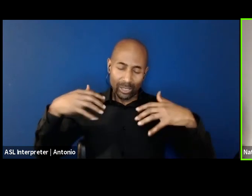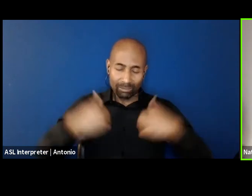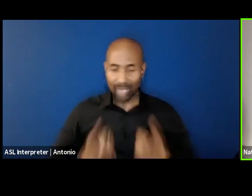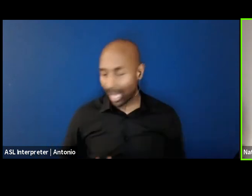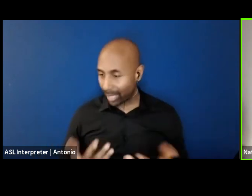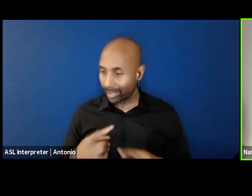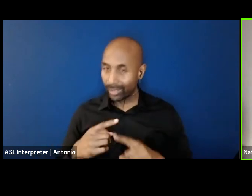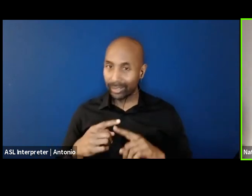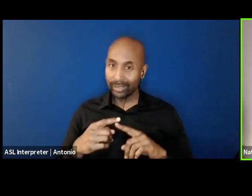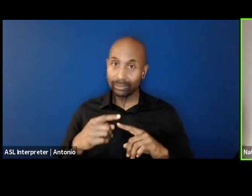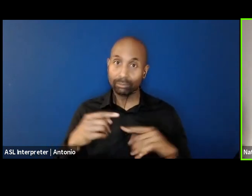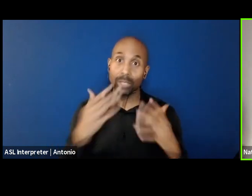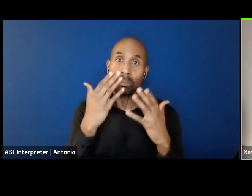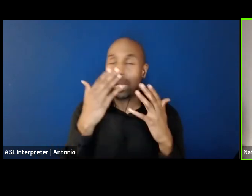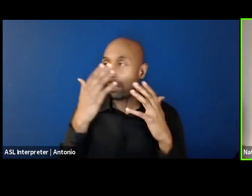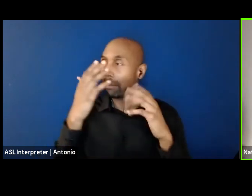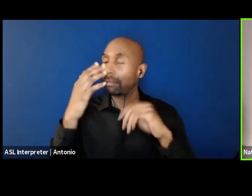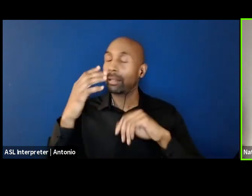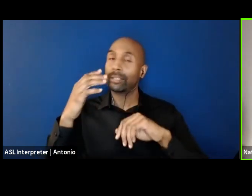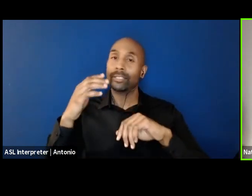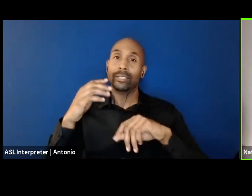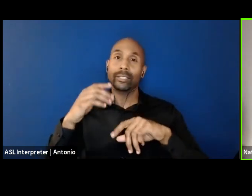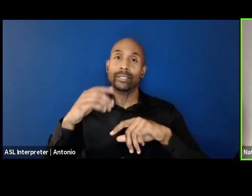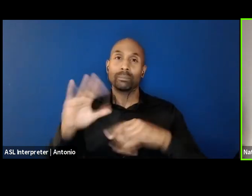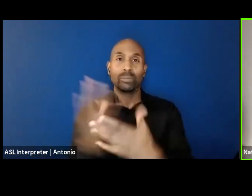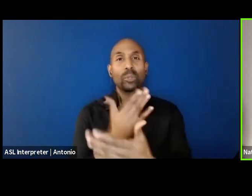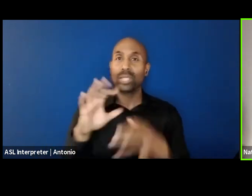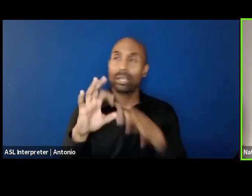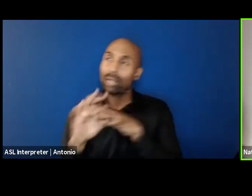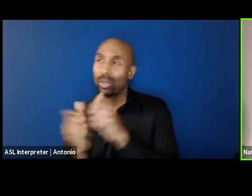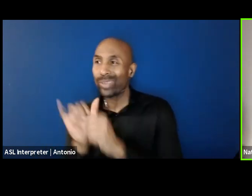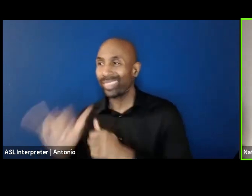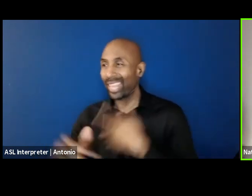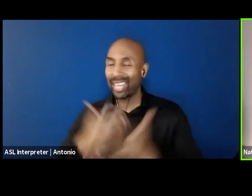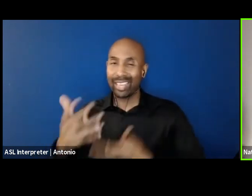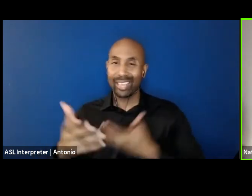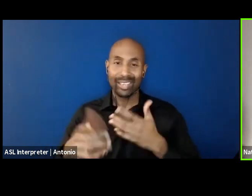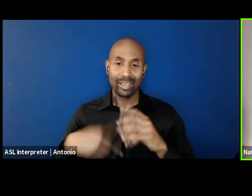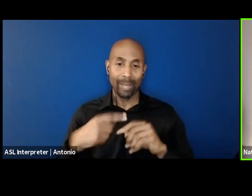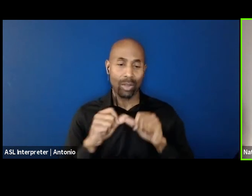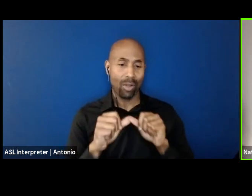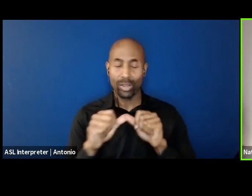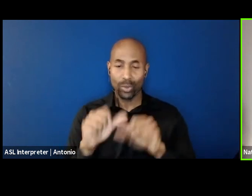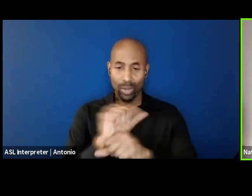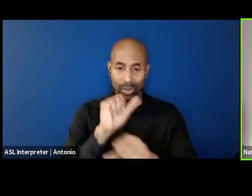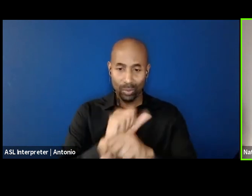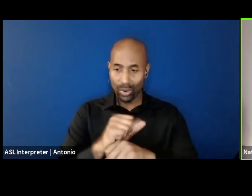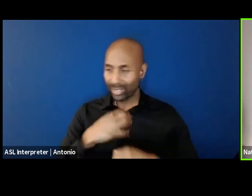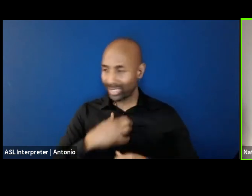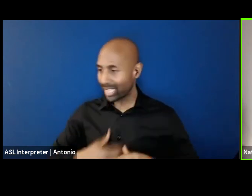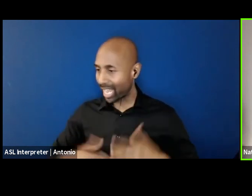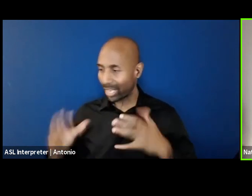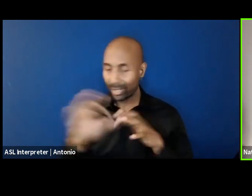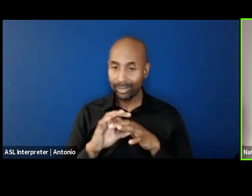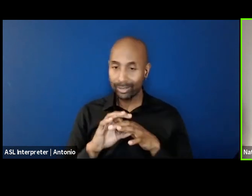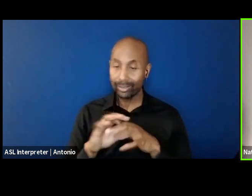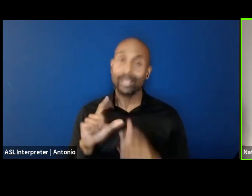about the ongoingness of work and desire. Lee Dorsey, I assumed, would